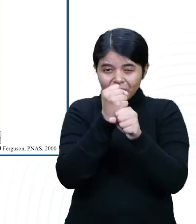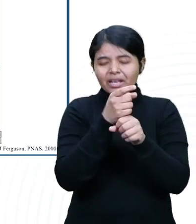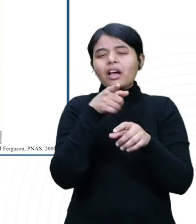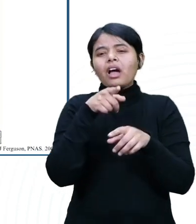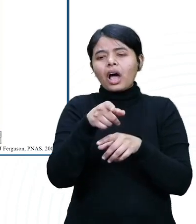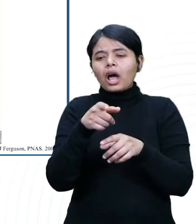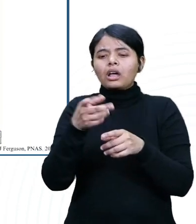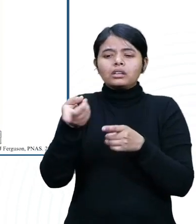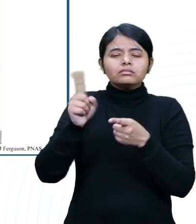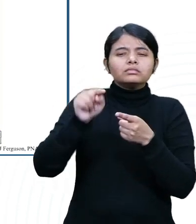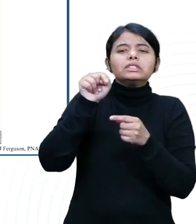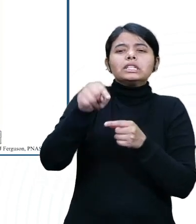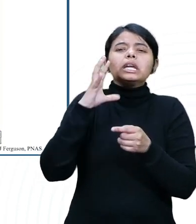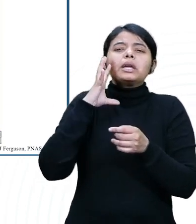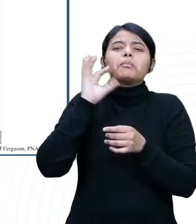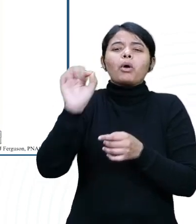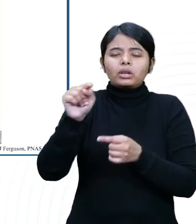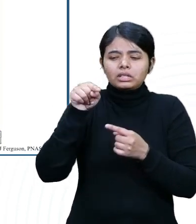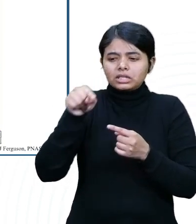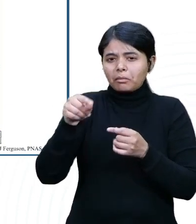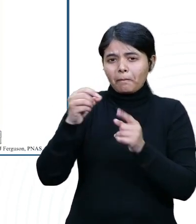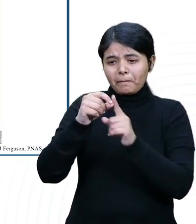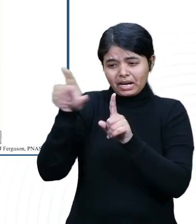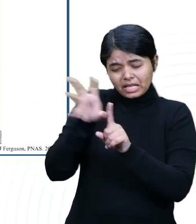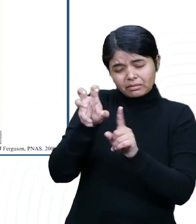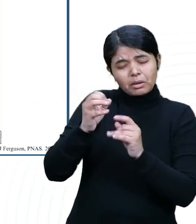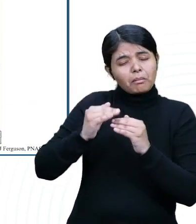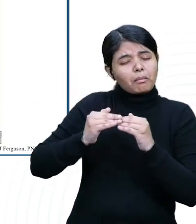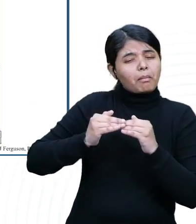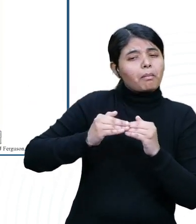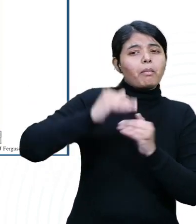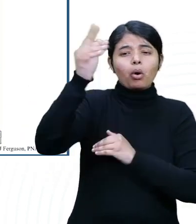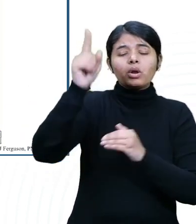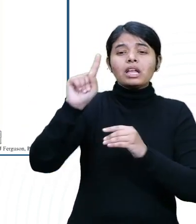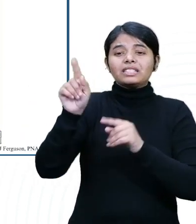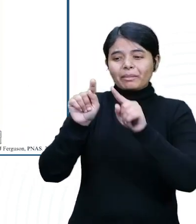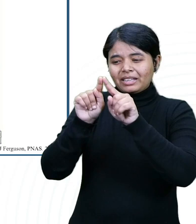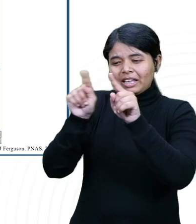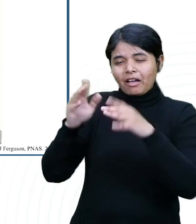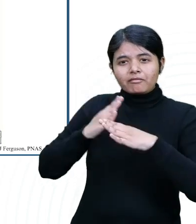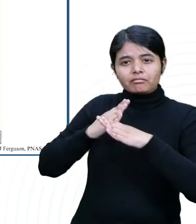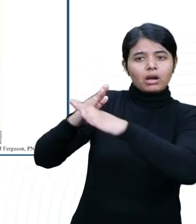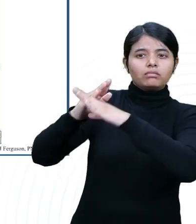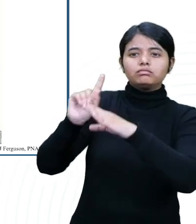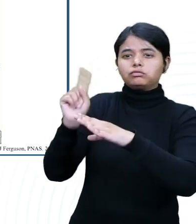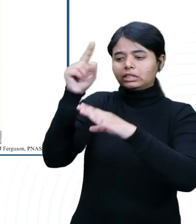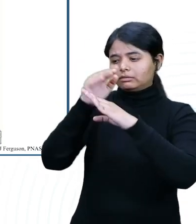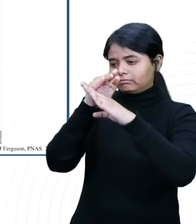infection.